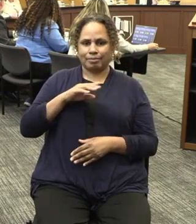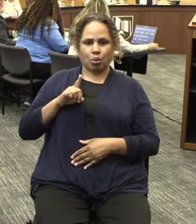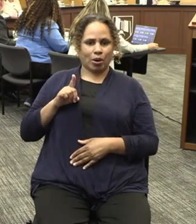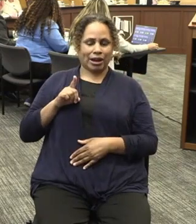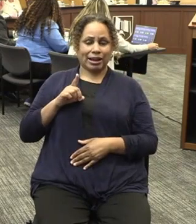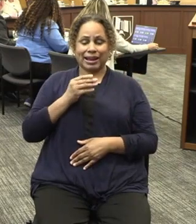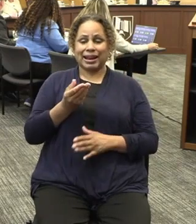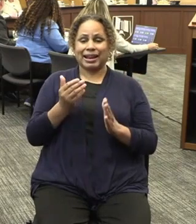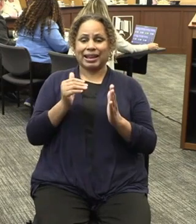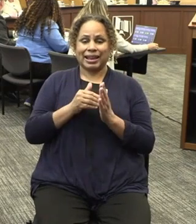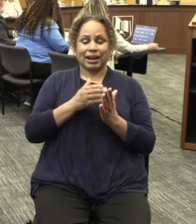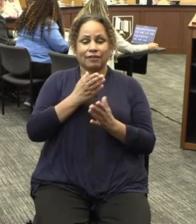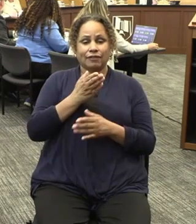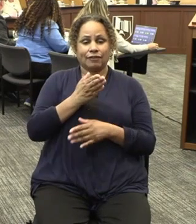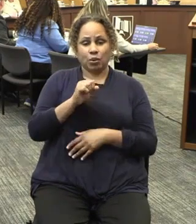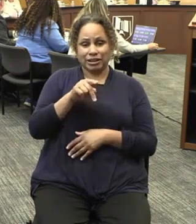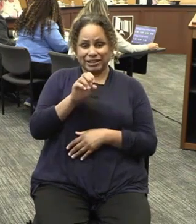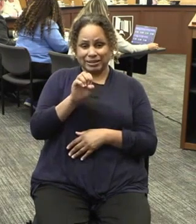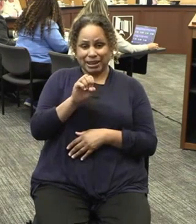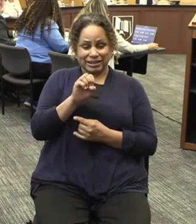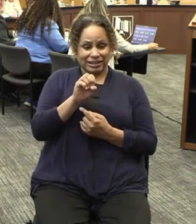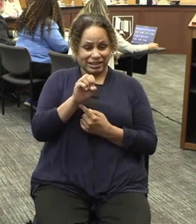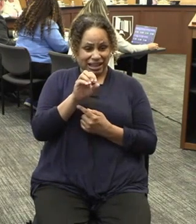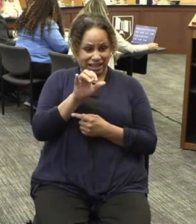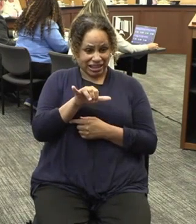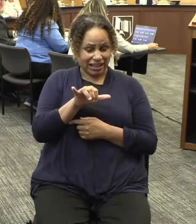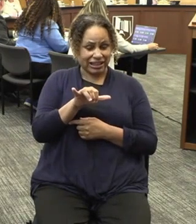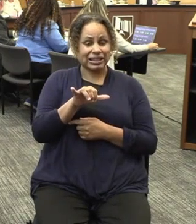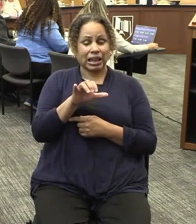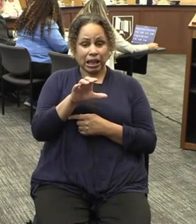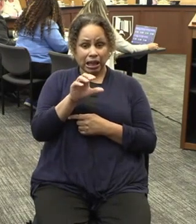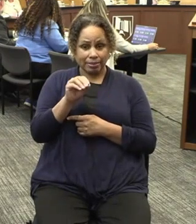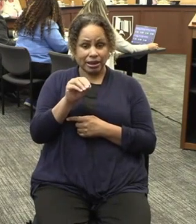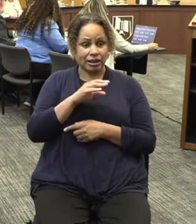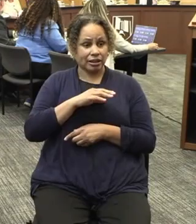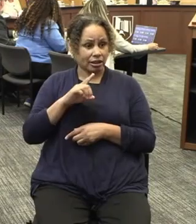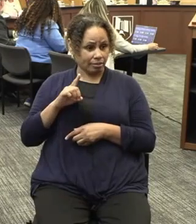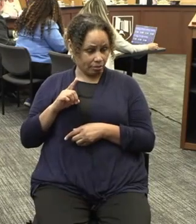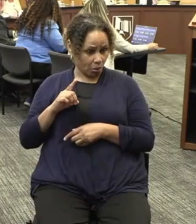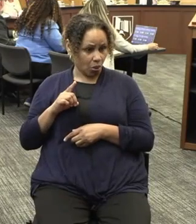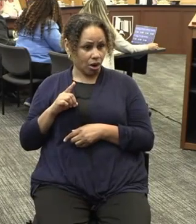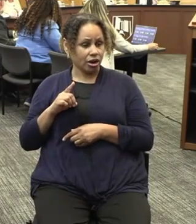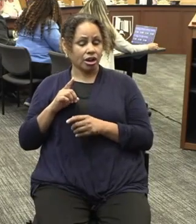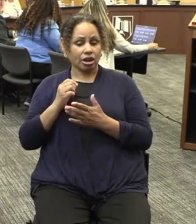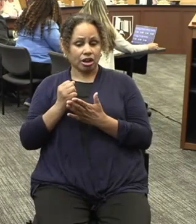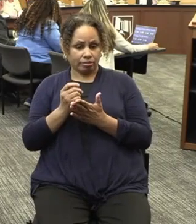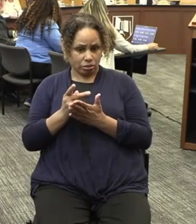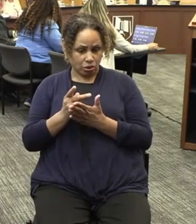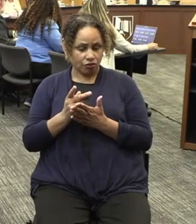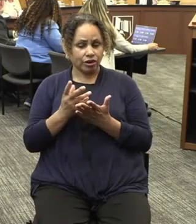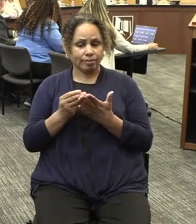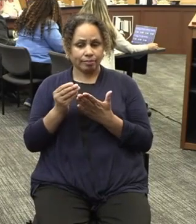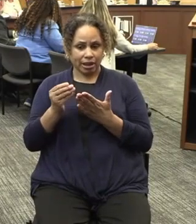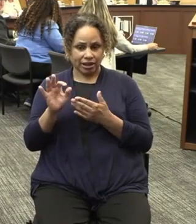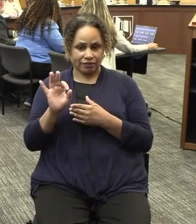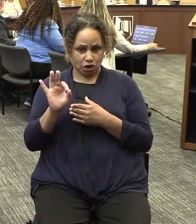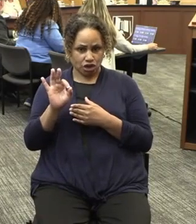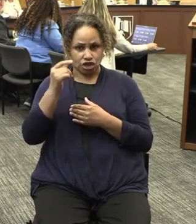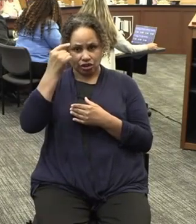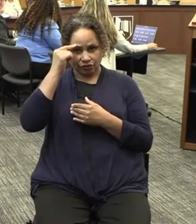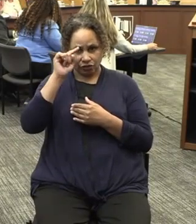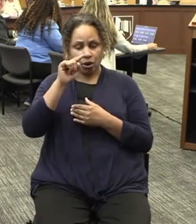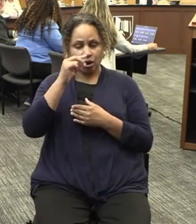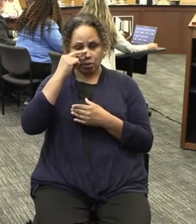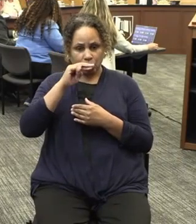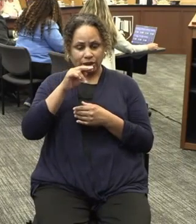again, Forward Space is a furniture company. The board approved the purchase of new furniture for Romeoville campus on May 20th of